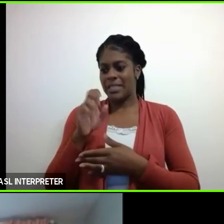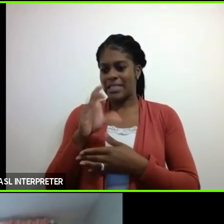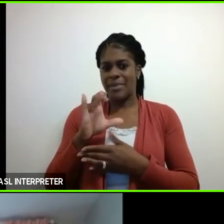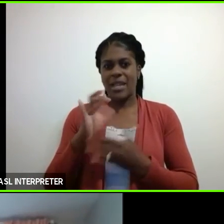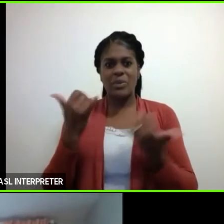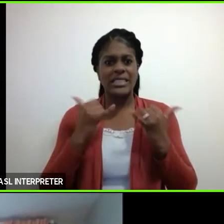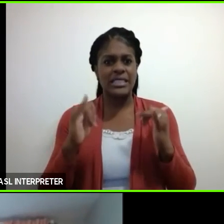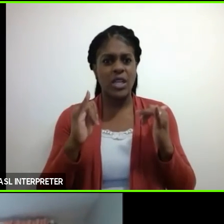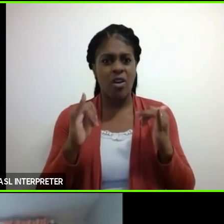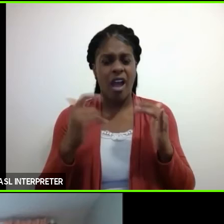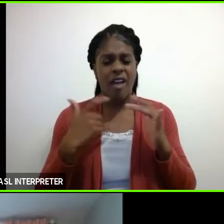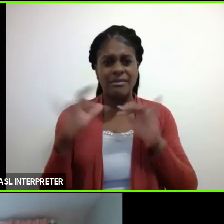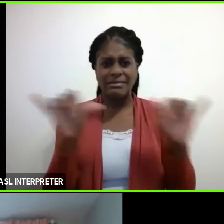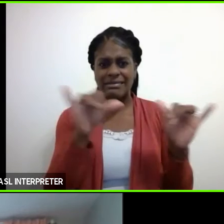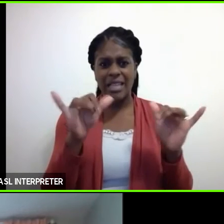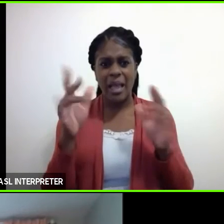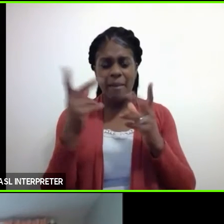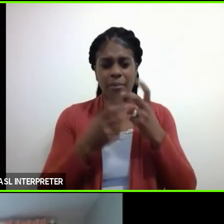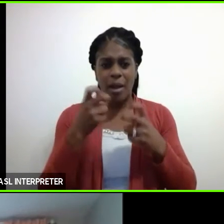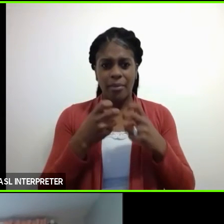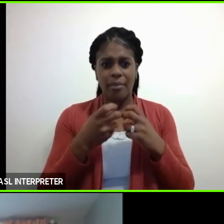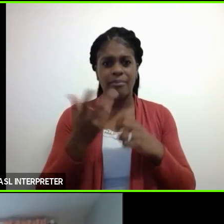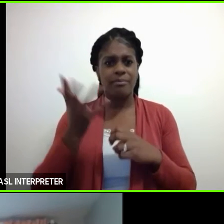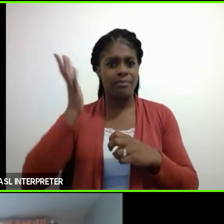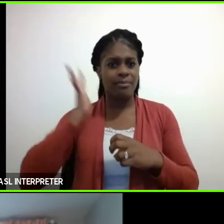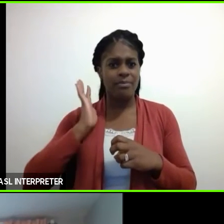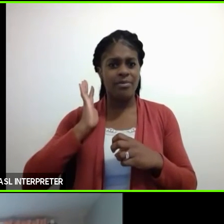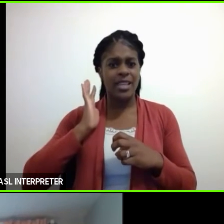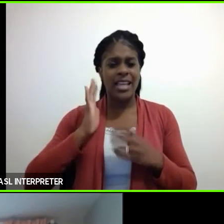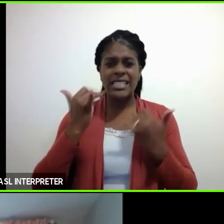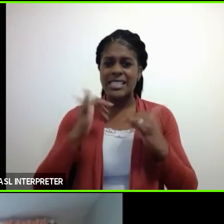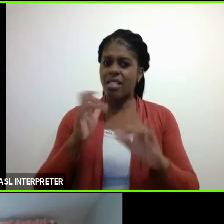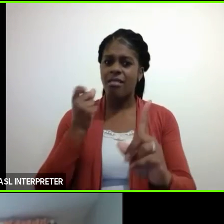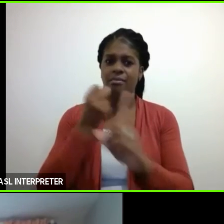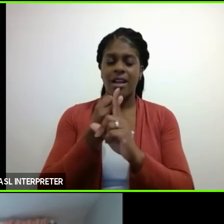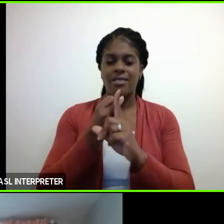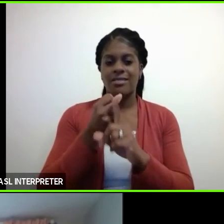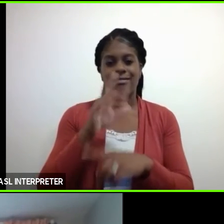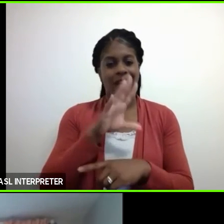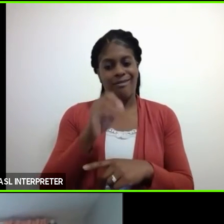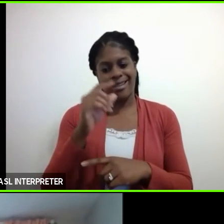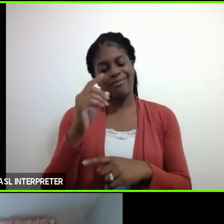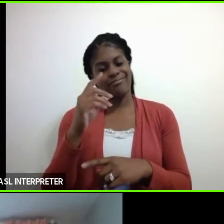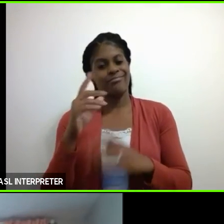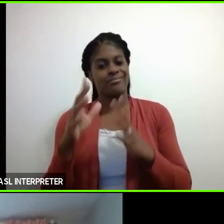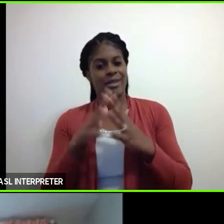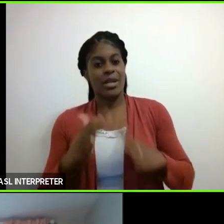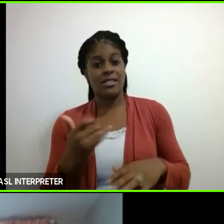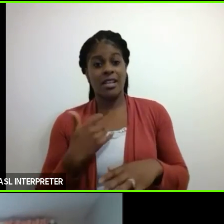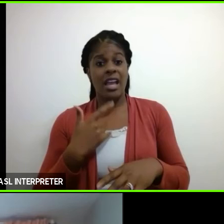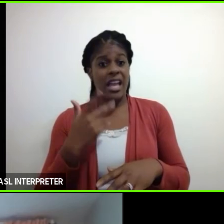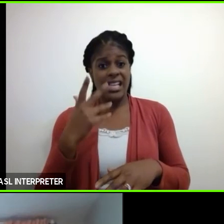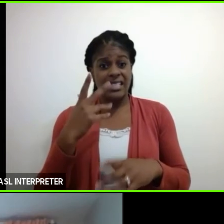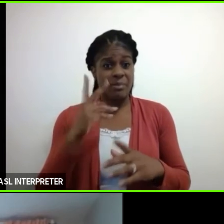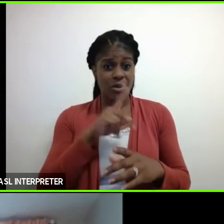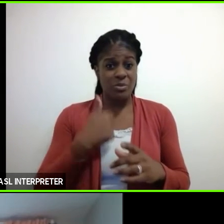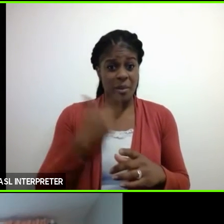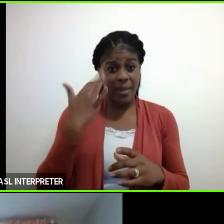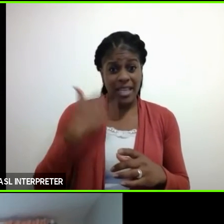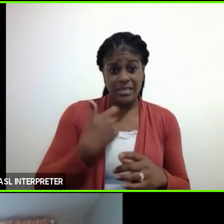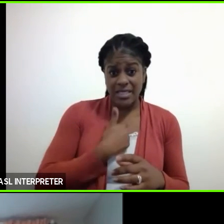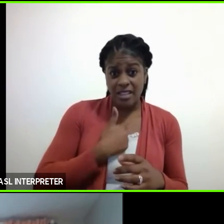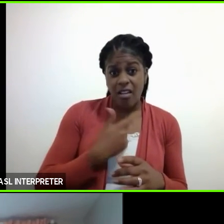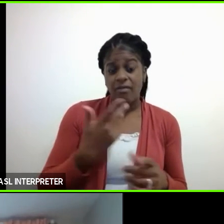We're thinking about how it's significantly impacting African Americans. And it's personal to me, because not only am I African American, my family, I thought about my